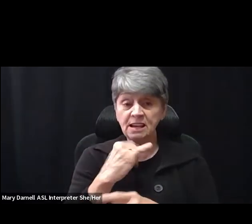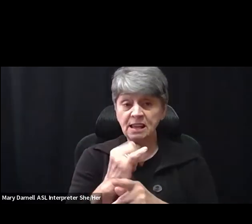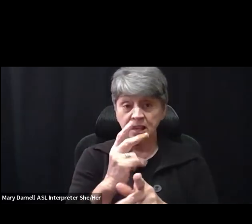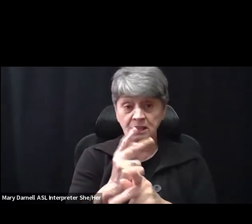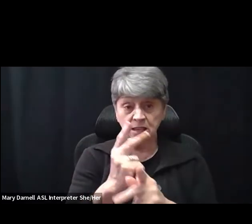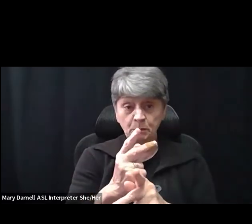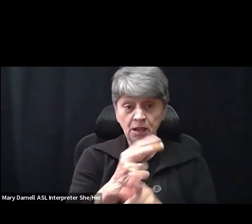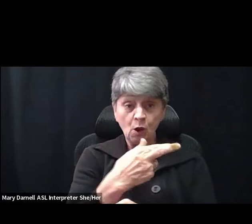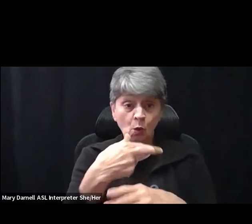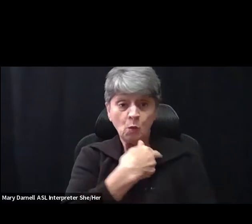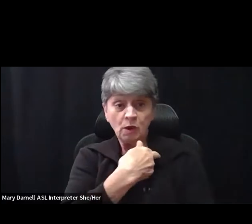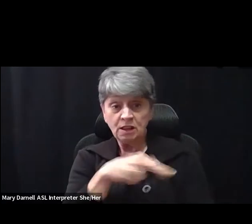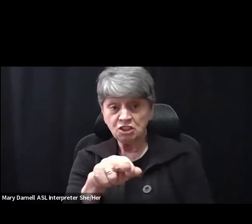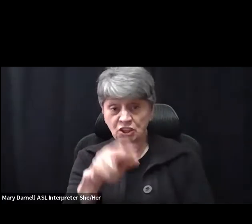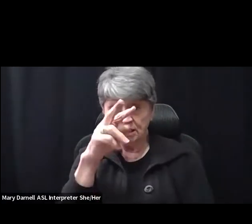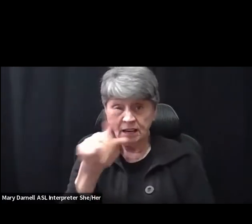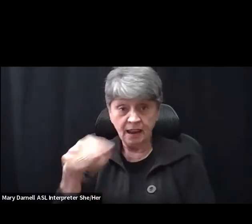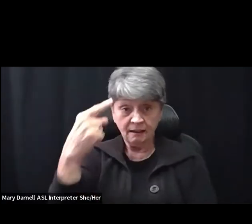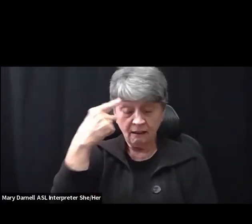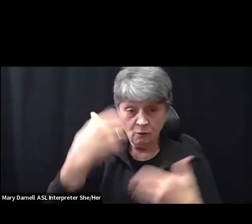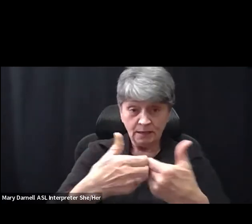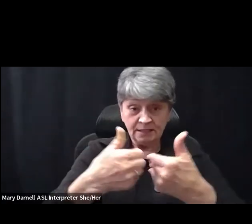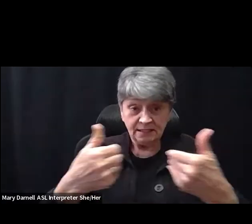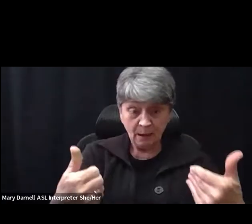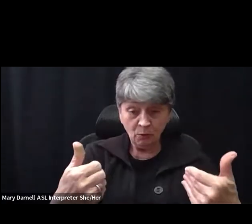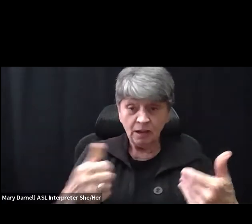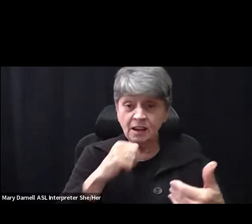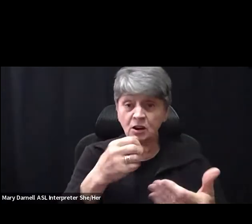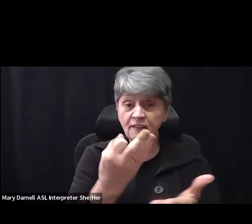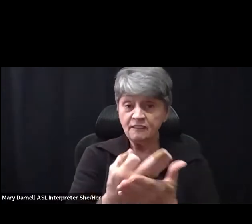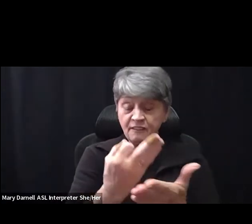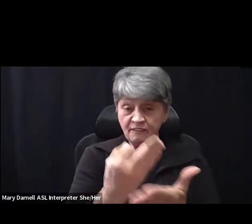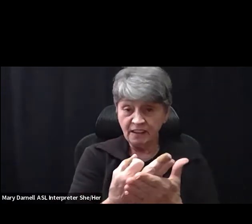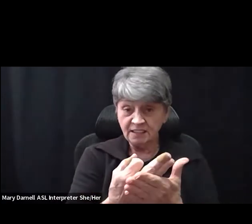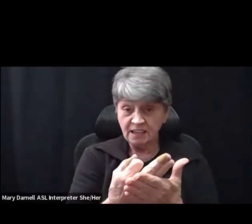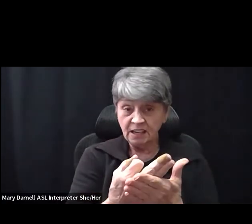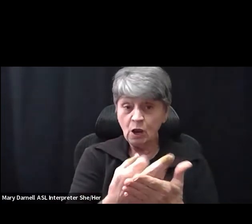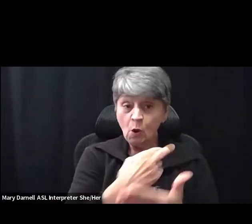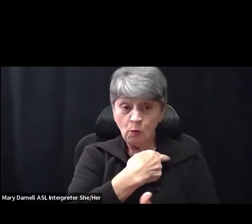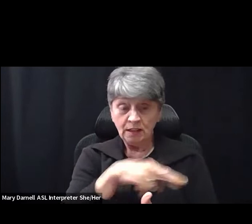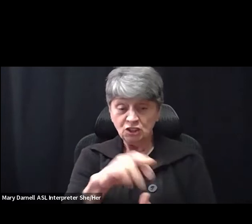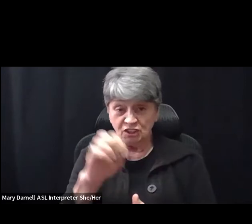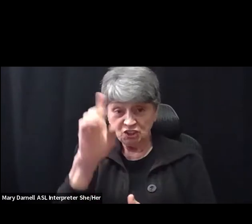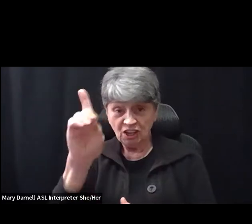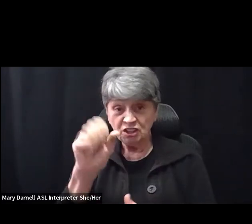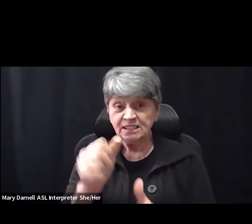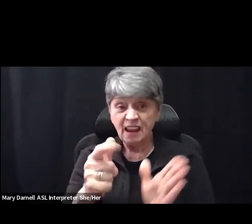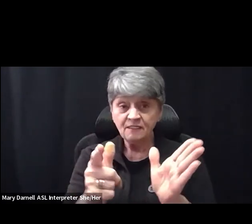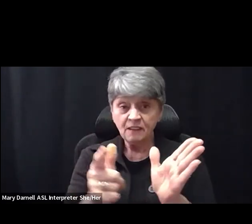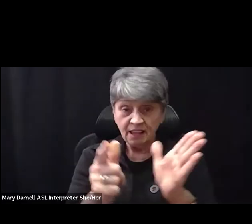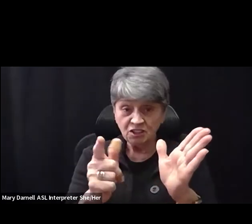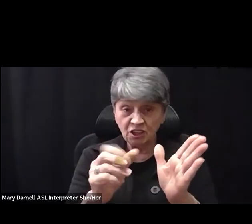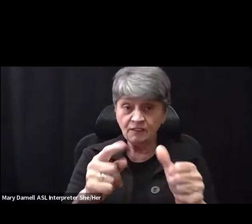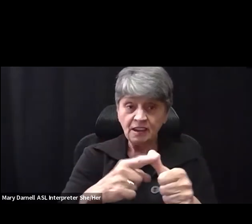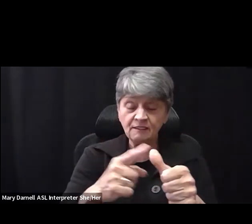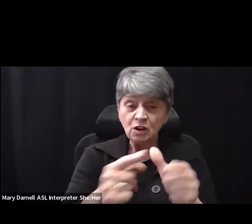separate and allowing Maine not to fund religious education is a violation of the First Amendment.